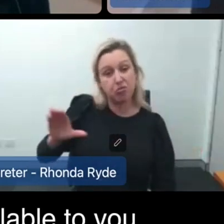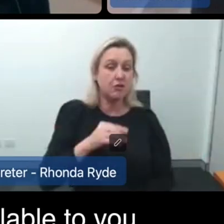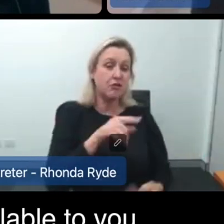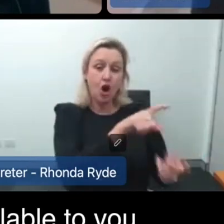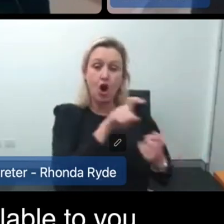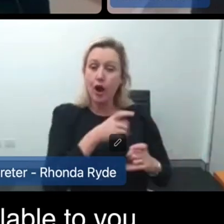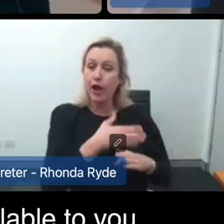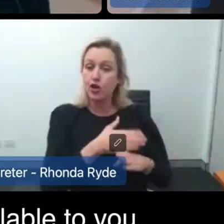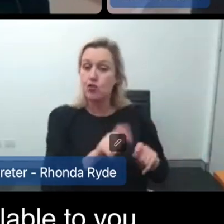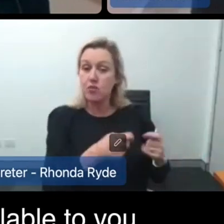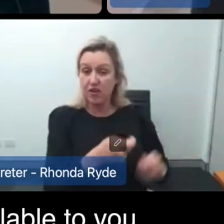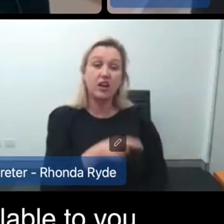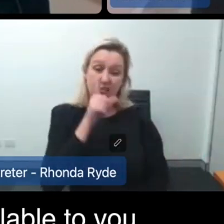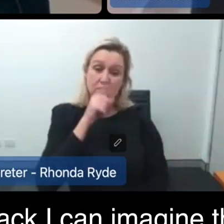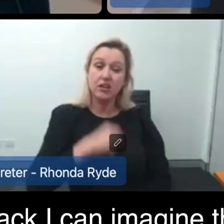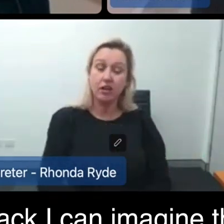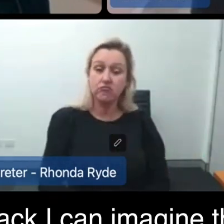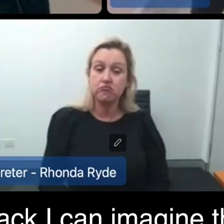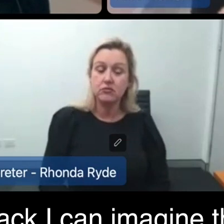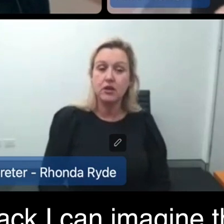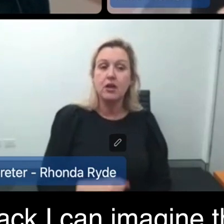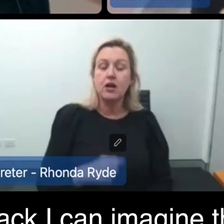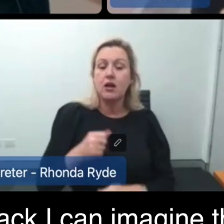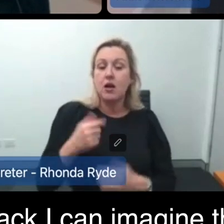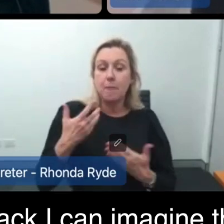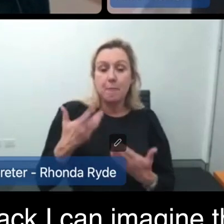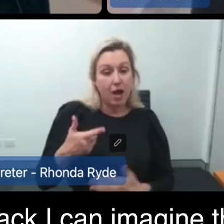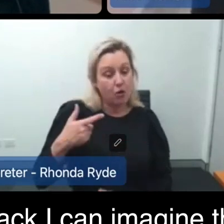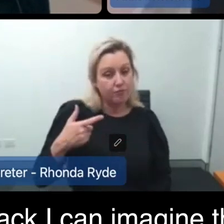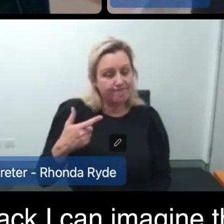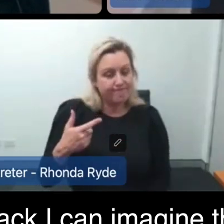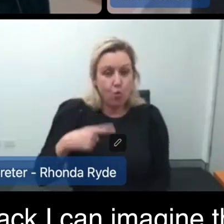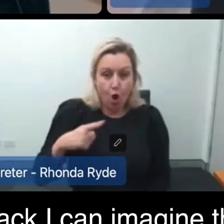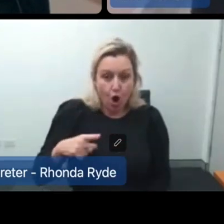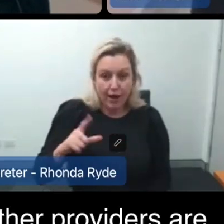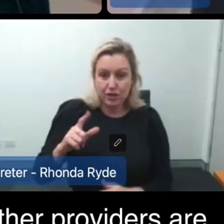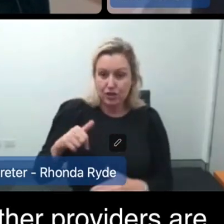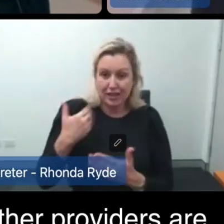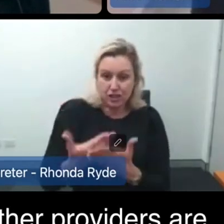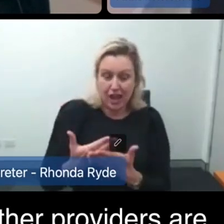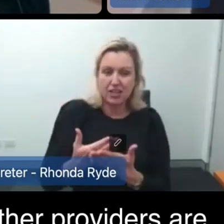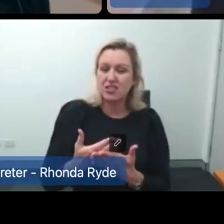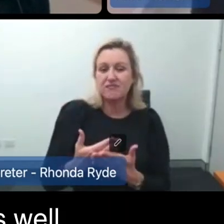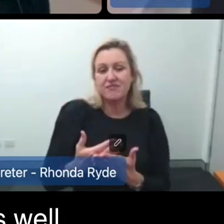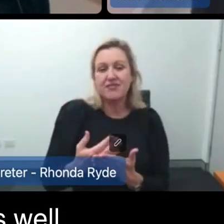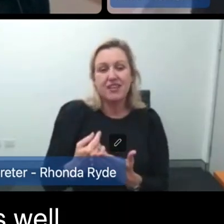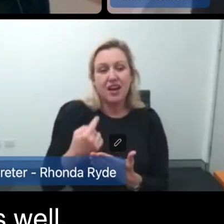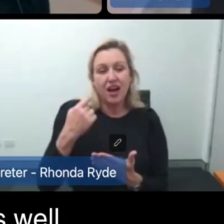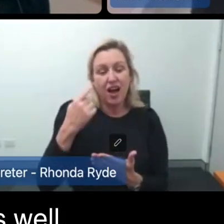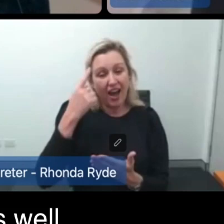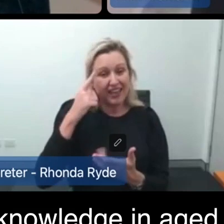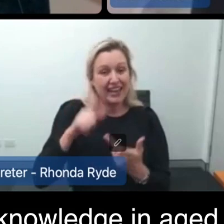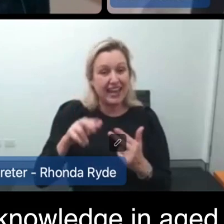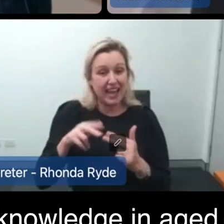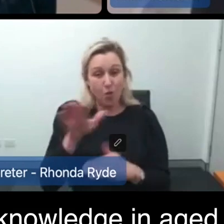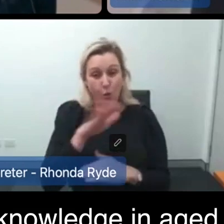option available to you. Why do providers, and I guess probably to step back, I can imagine the answer would be, well, the other providers are charging that as